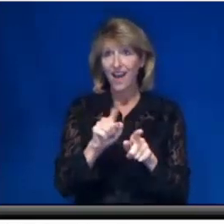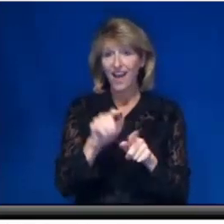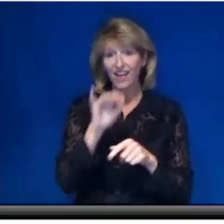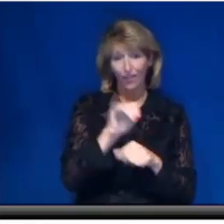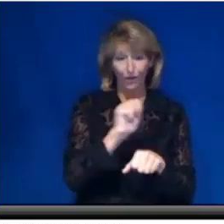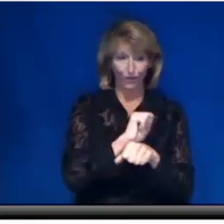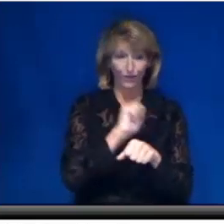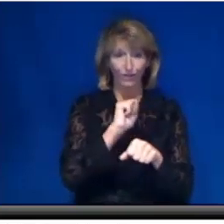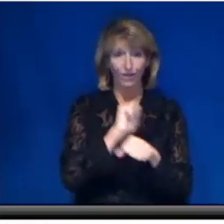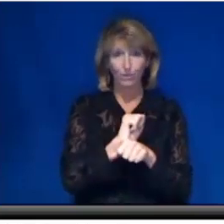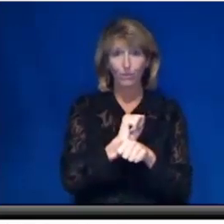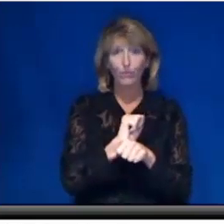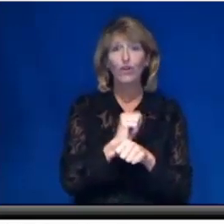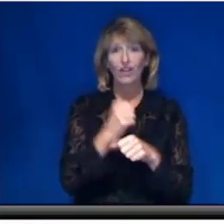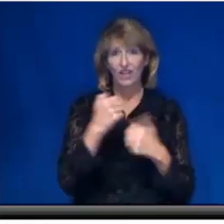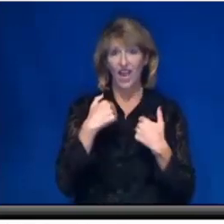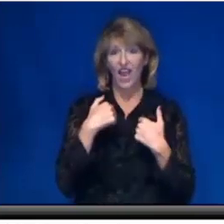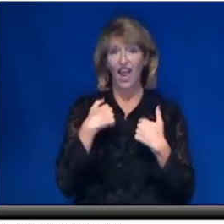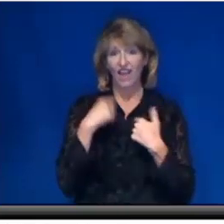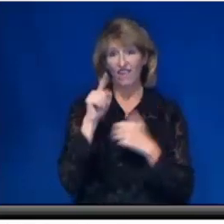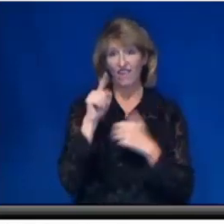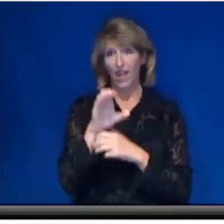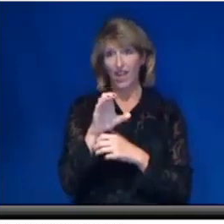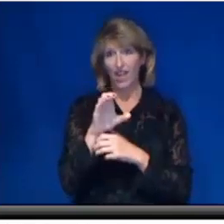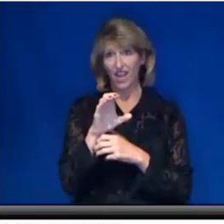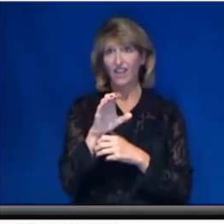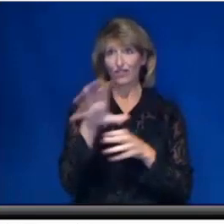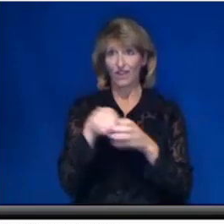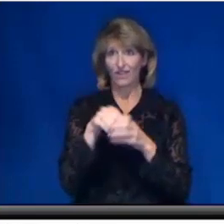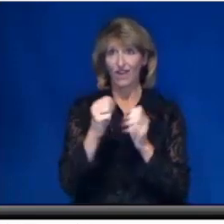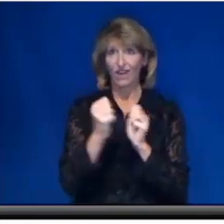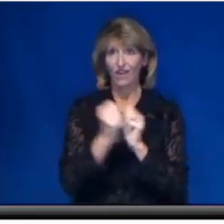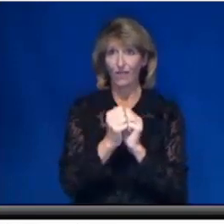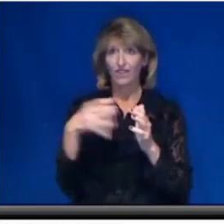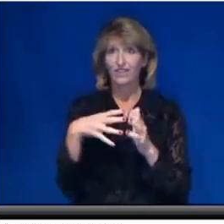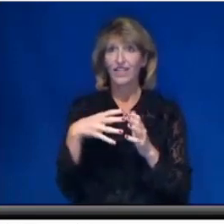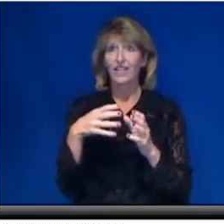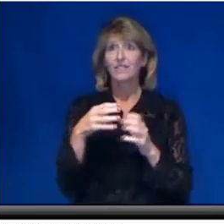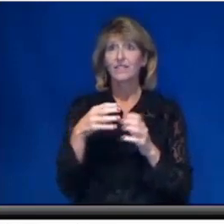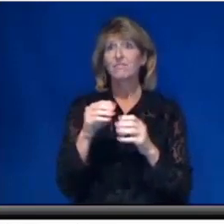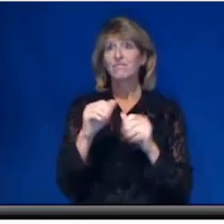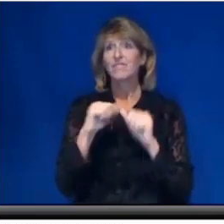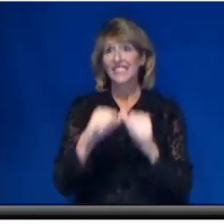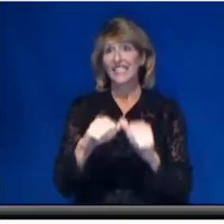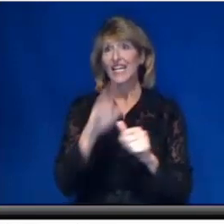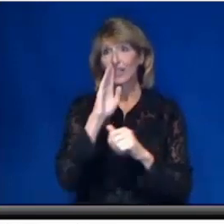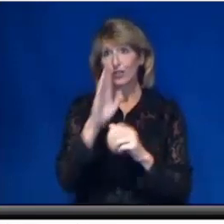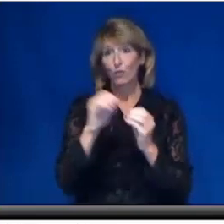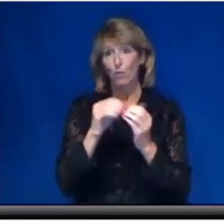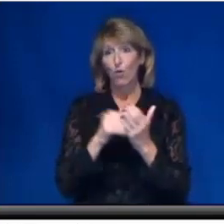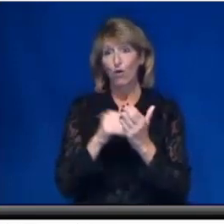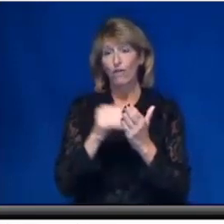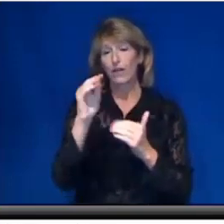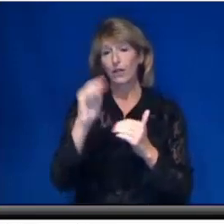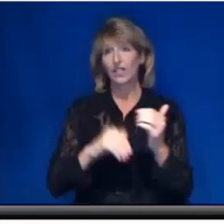employed. But of those who were employed and were involved in this study,